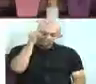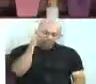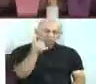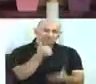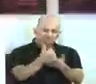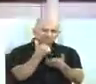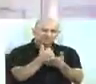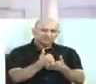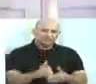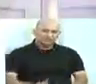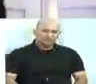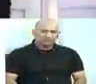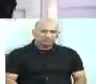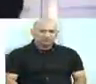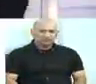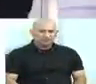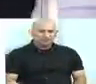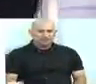Amen. Amen. Amen.